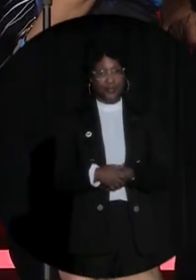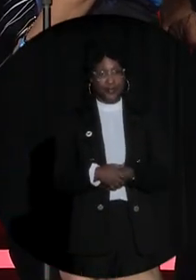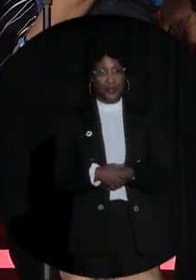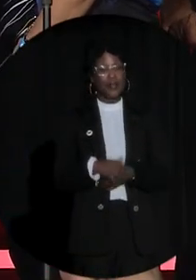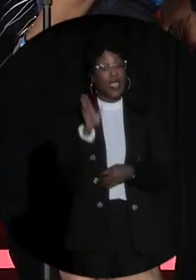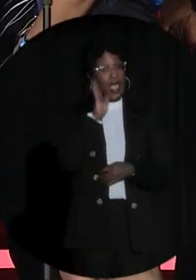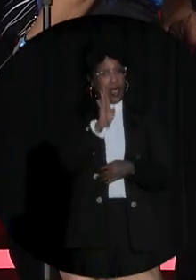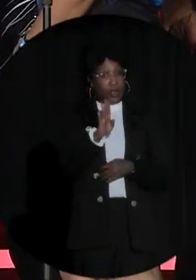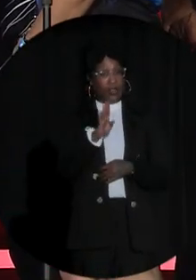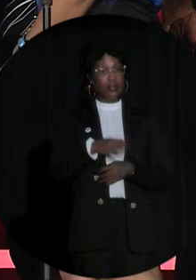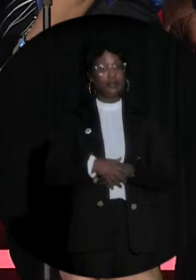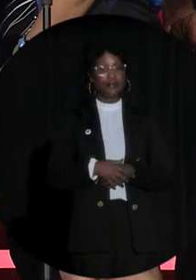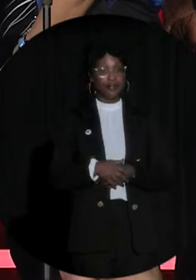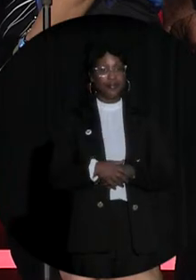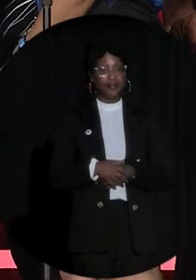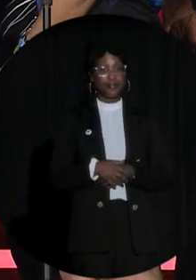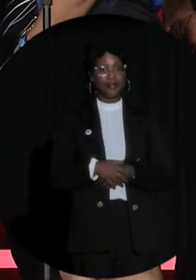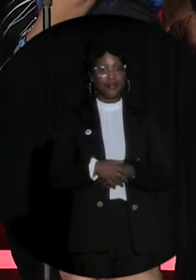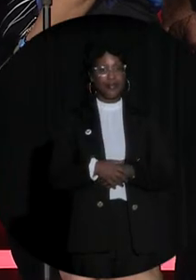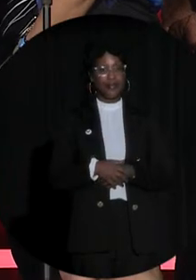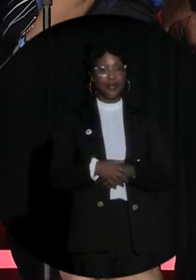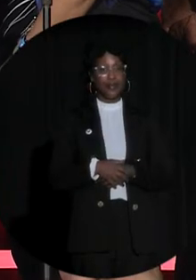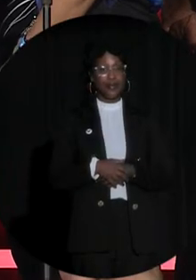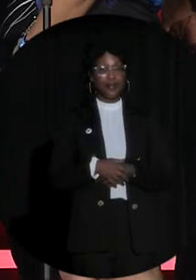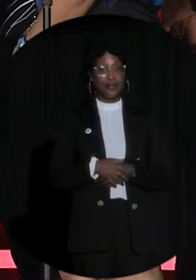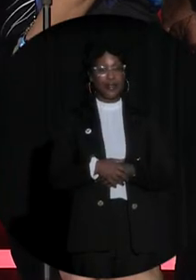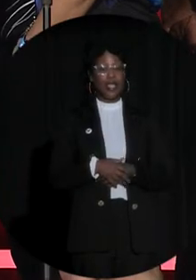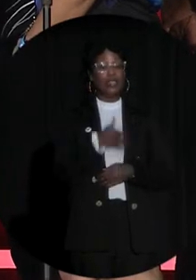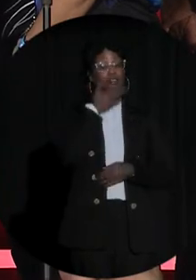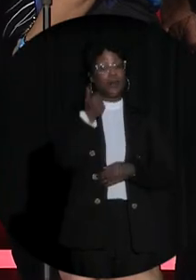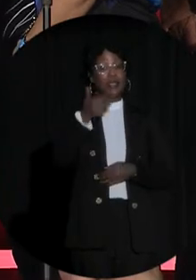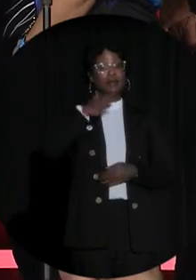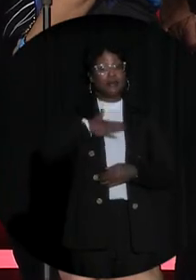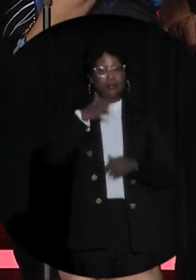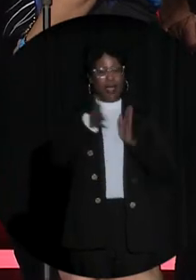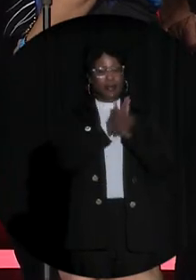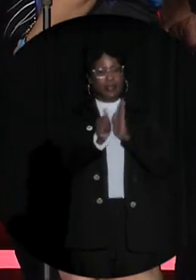And that I will, to the best of my skill and judgment,